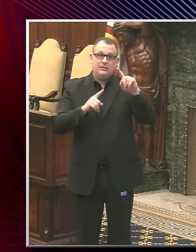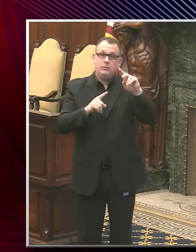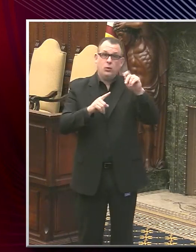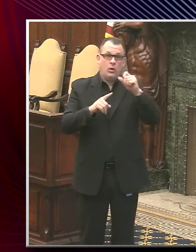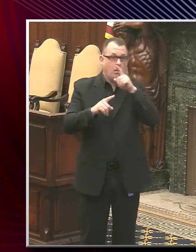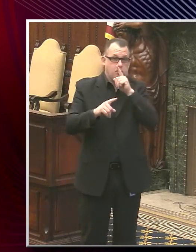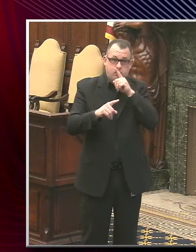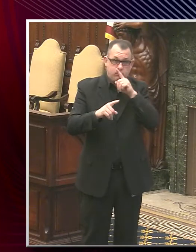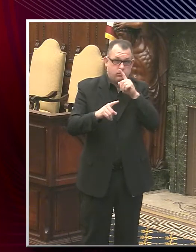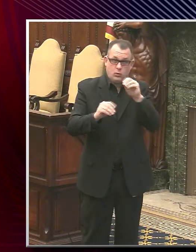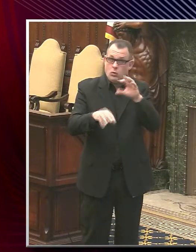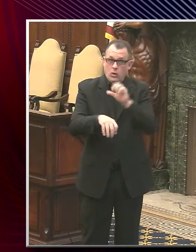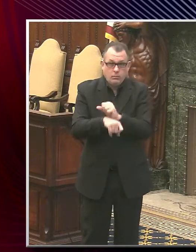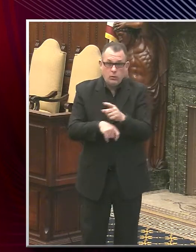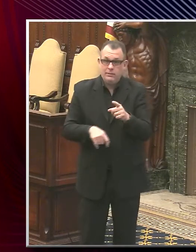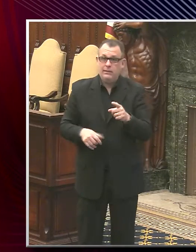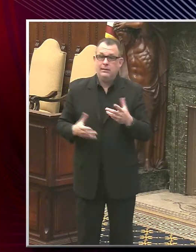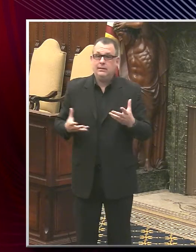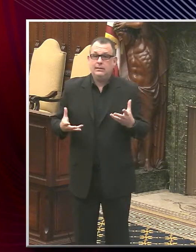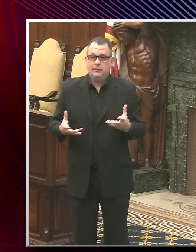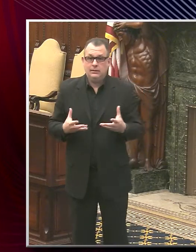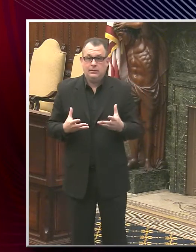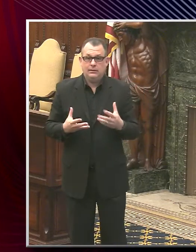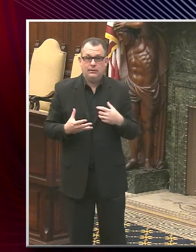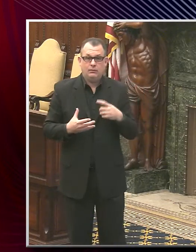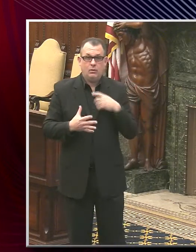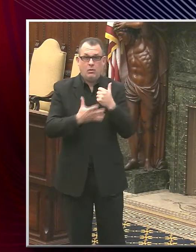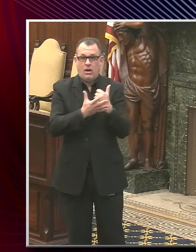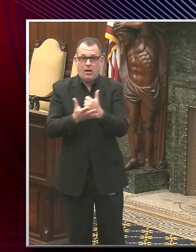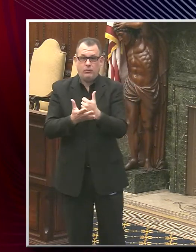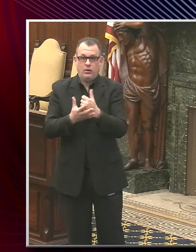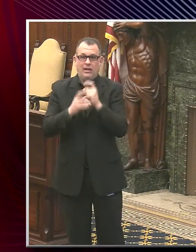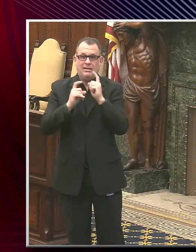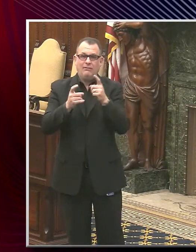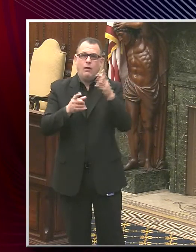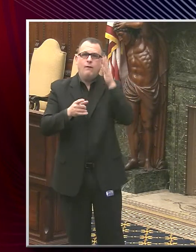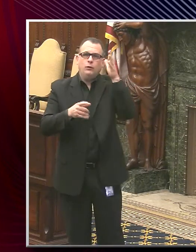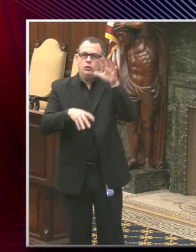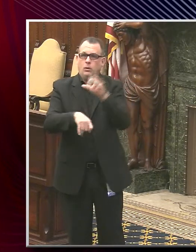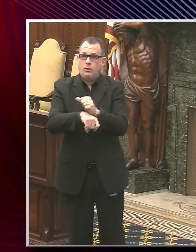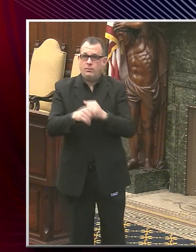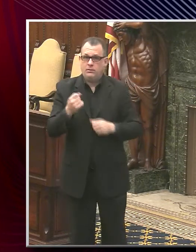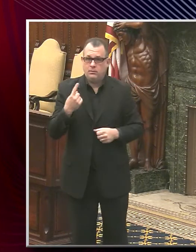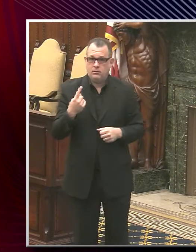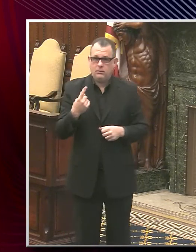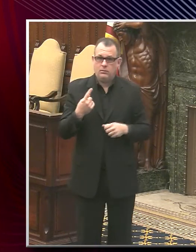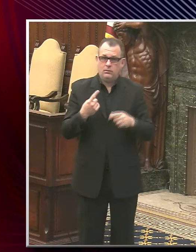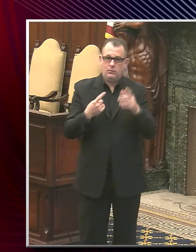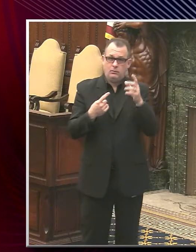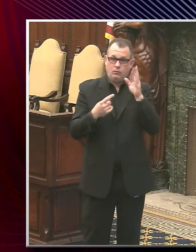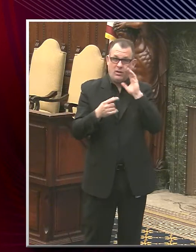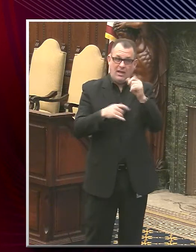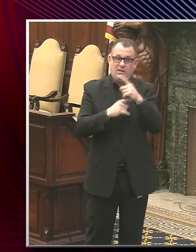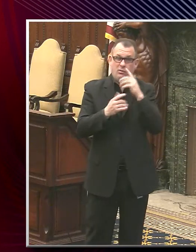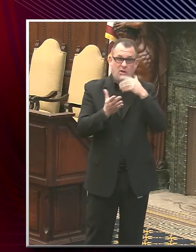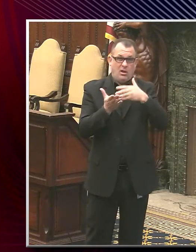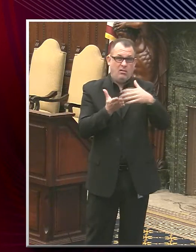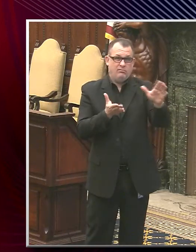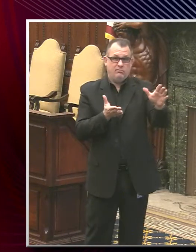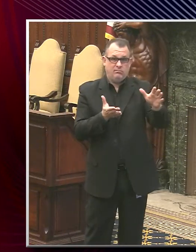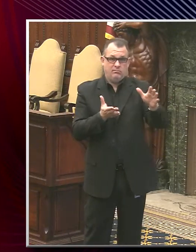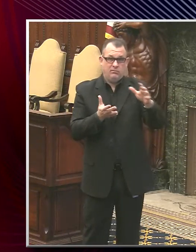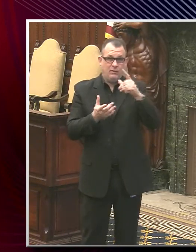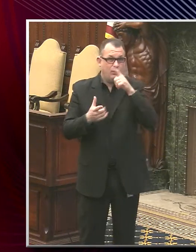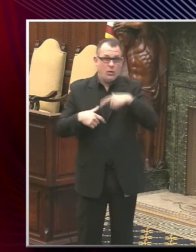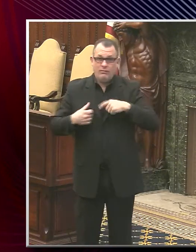appointment, you'll be assisted in getting into the database for a future appointment. You'll not be able to get vaccinated that day. And if you're not a resident of Philadelphia and you